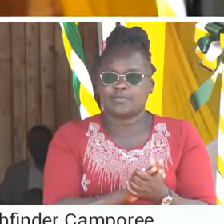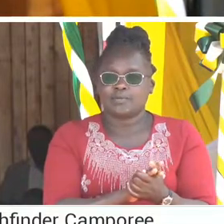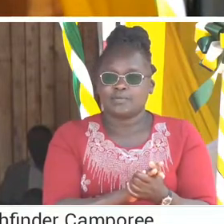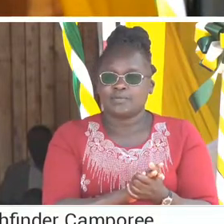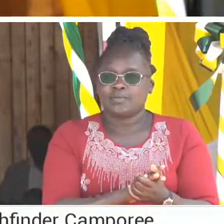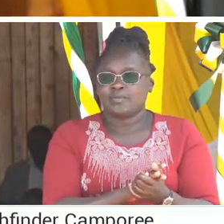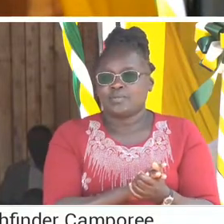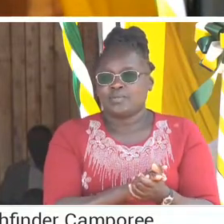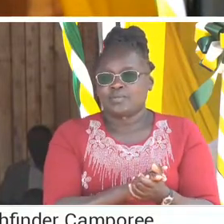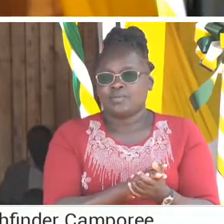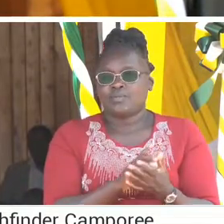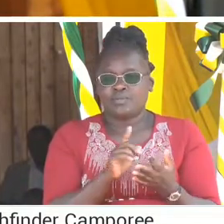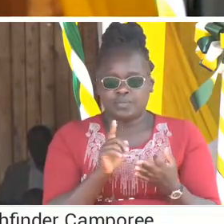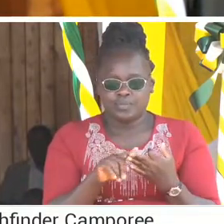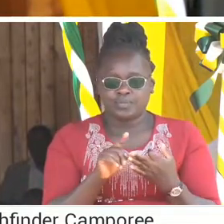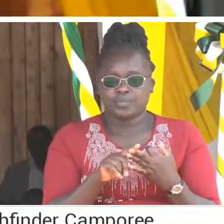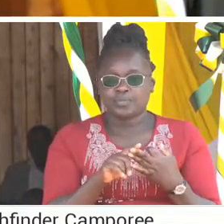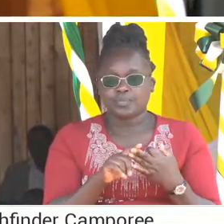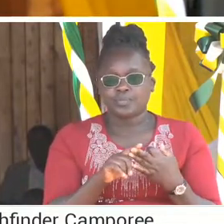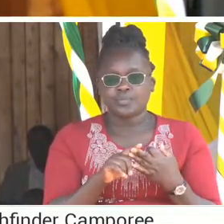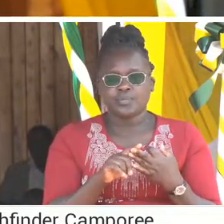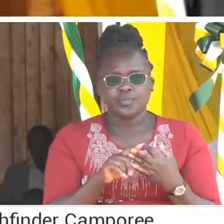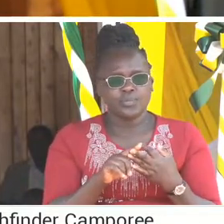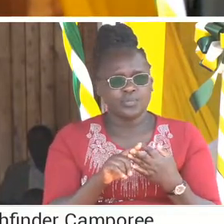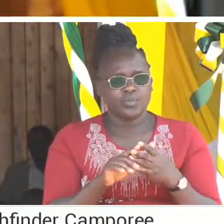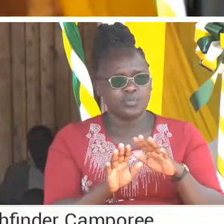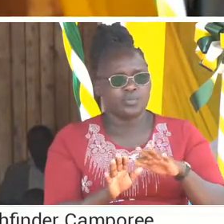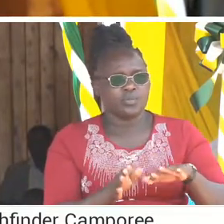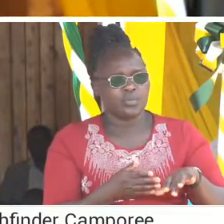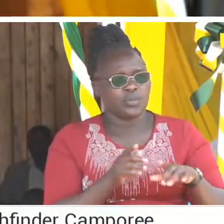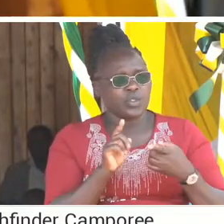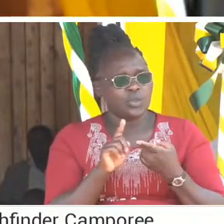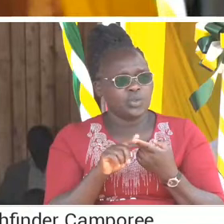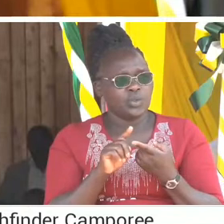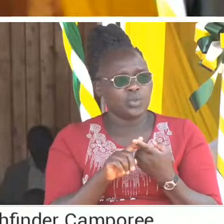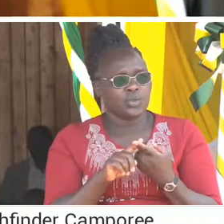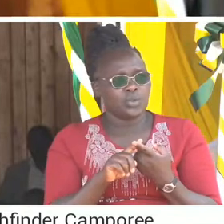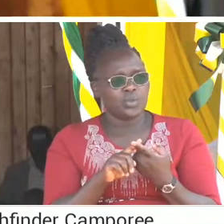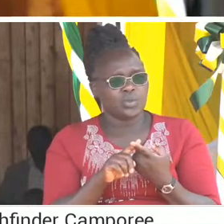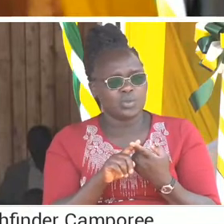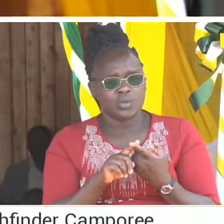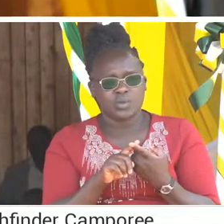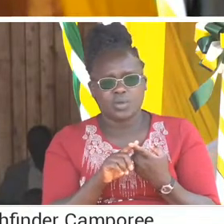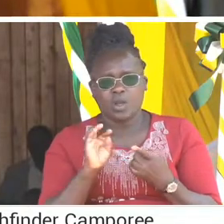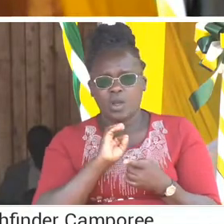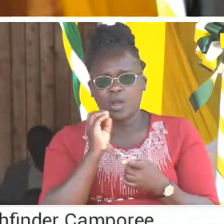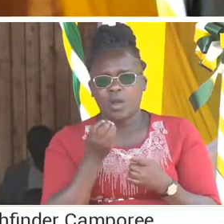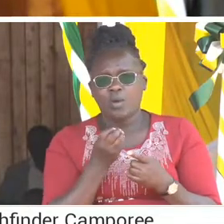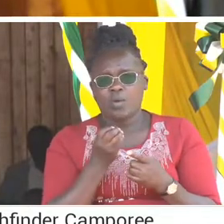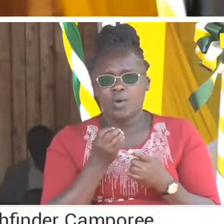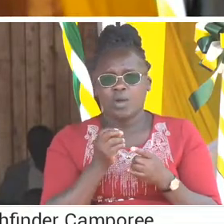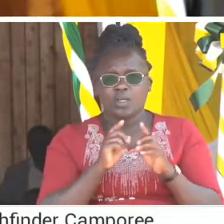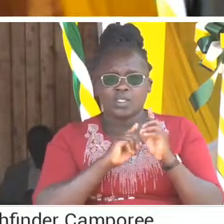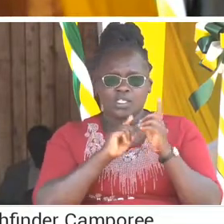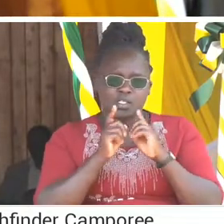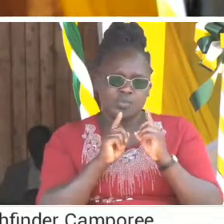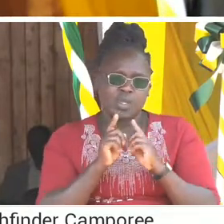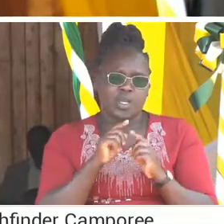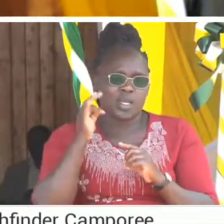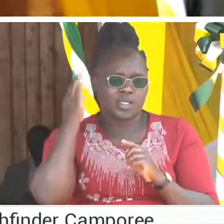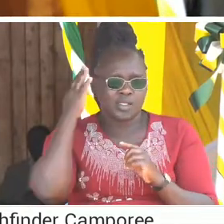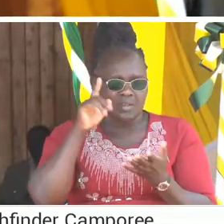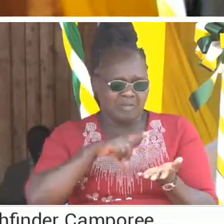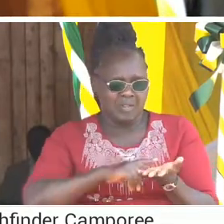you, Pastor, our friend, Pastor Isaac Erico, and my brother,